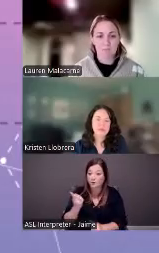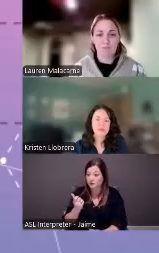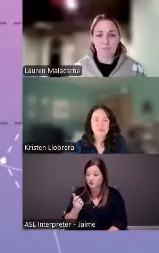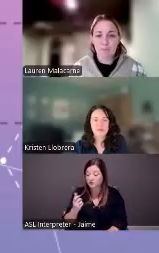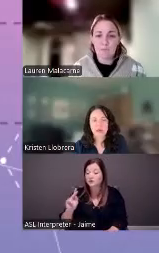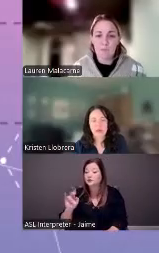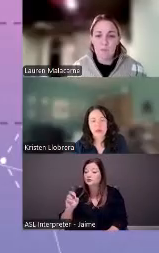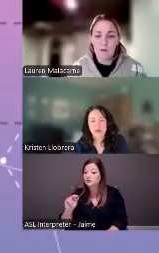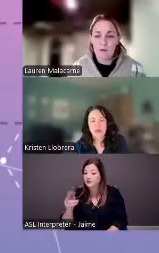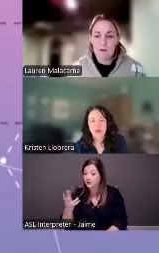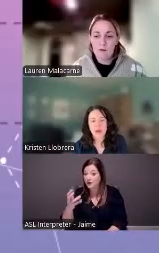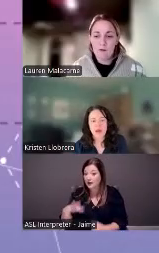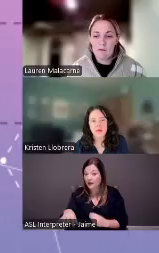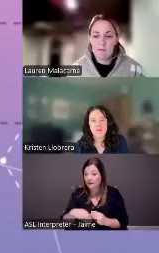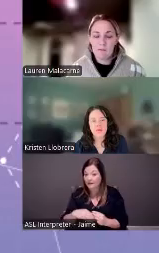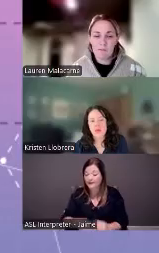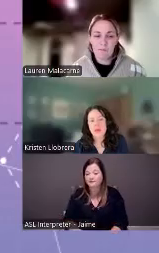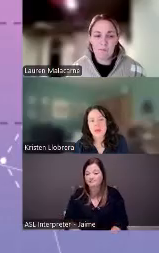add.